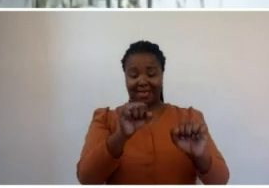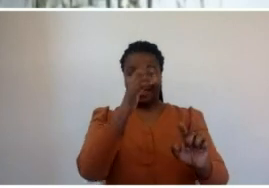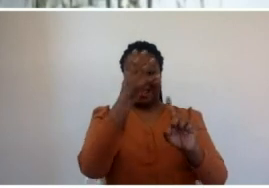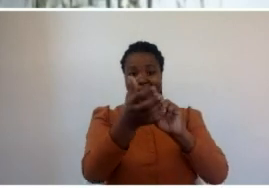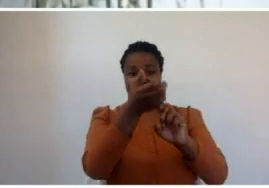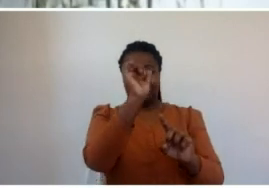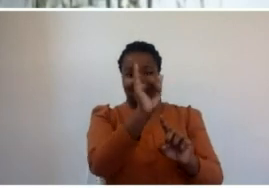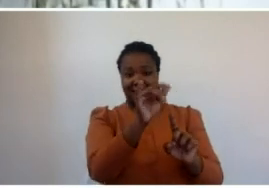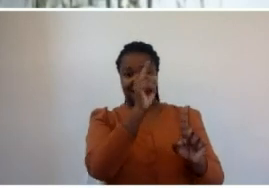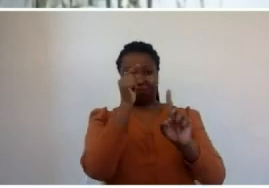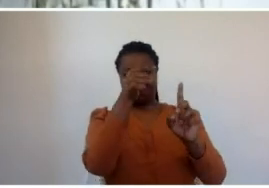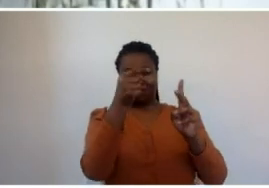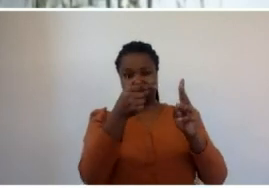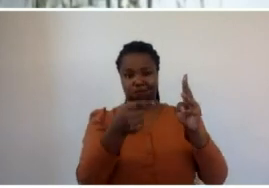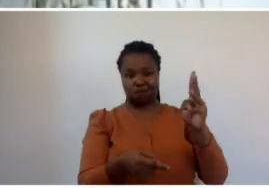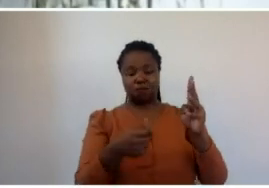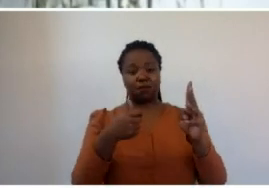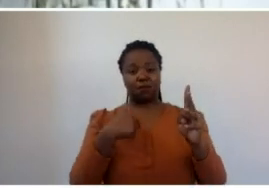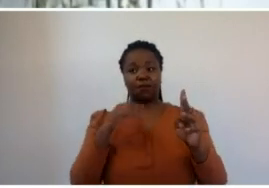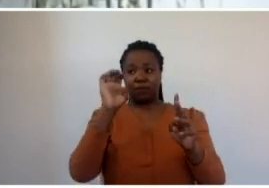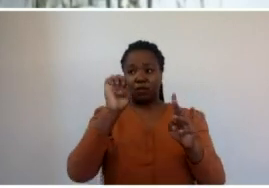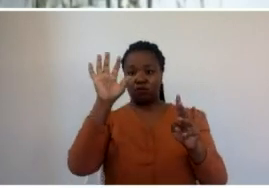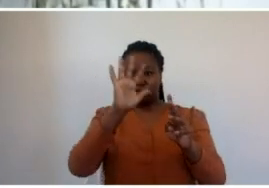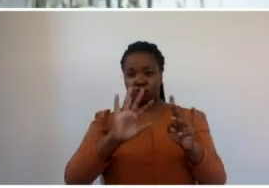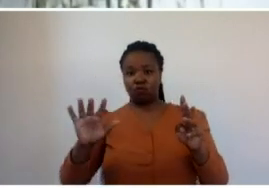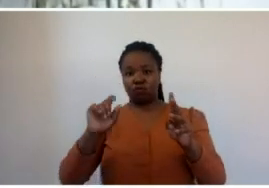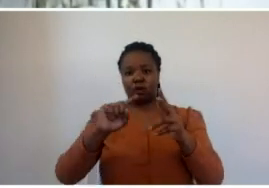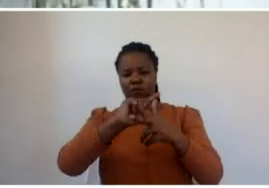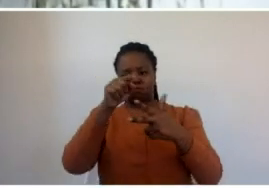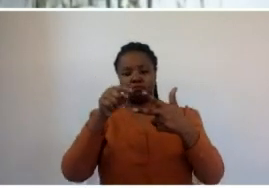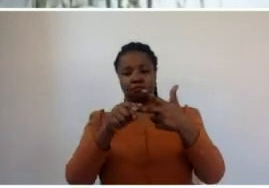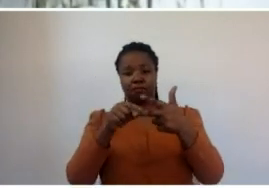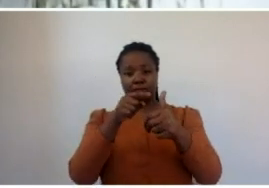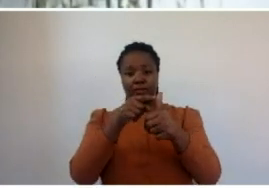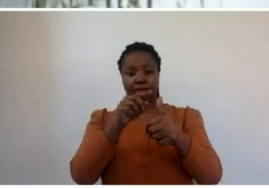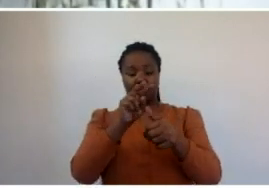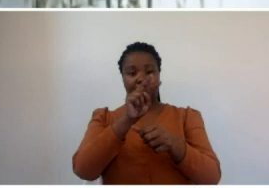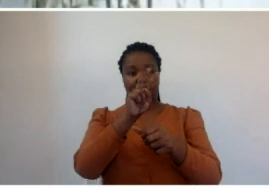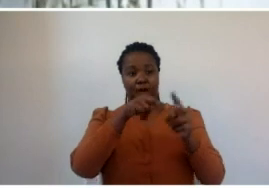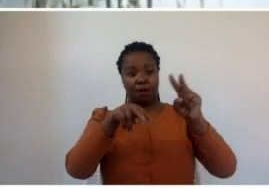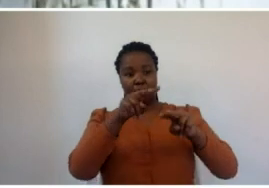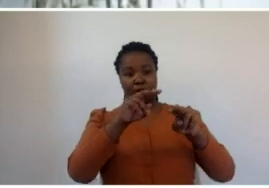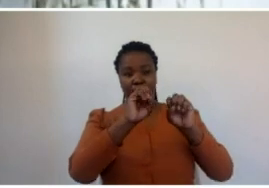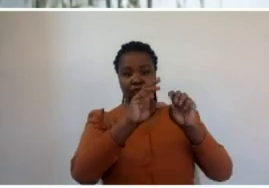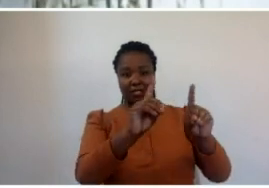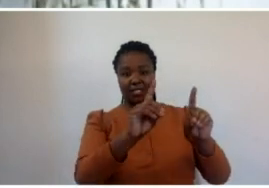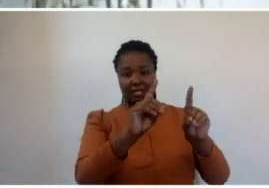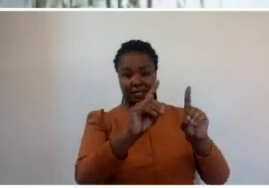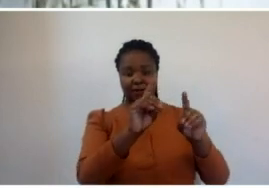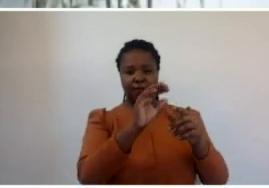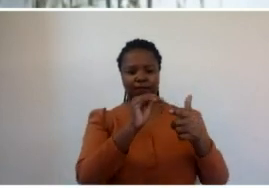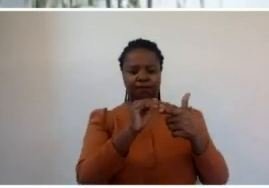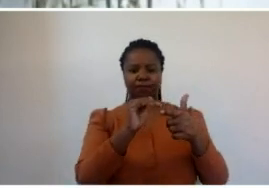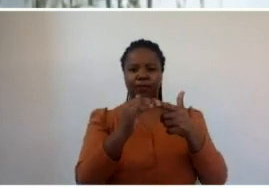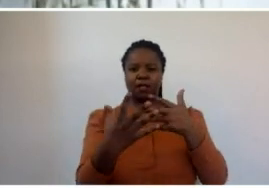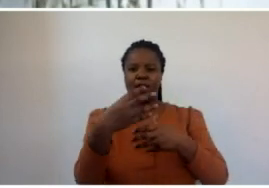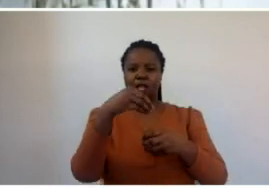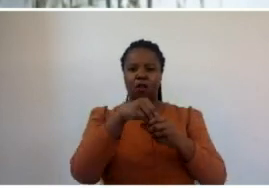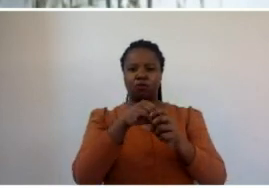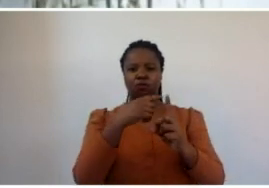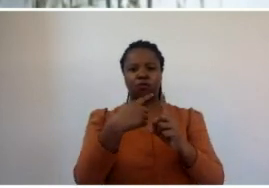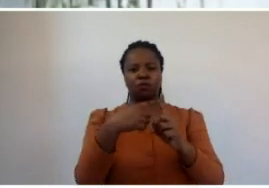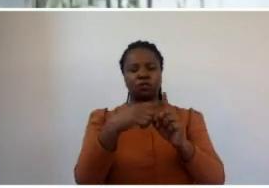areas which require the greatest attention: mandatory teacher training on LGBTQI awareness, the inclusion of positive representations